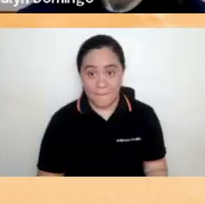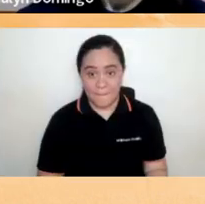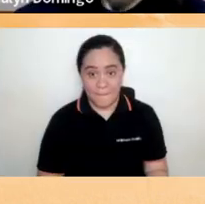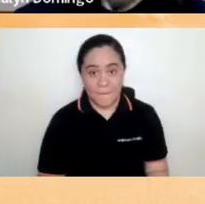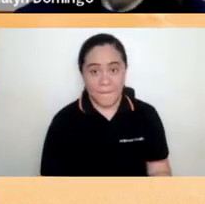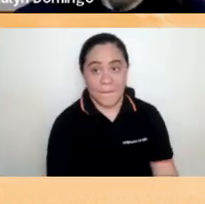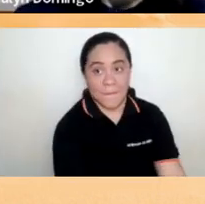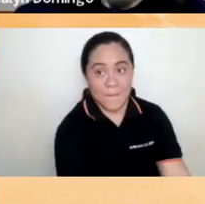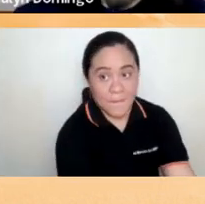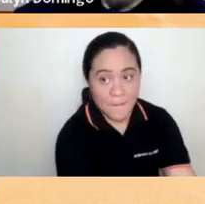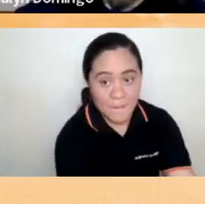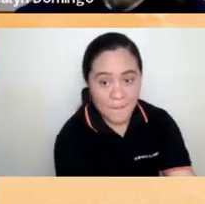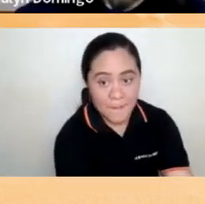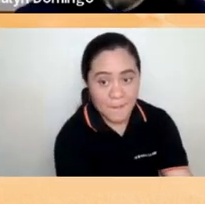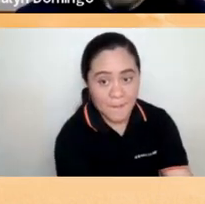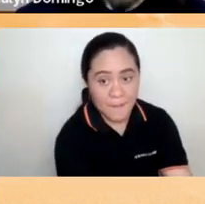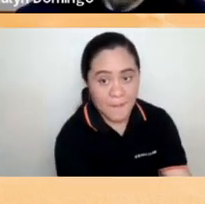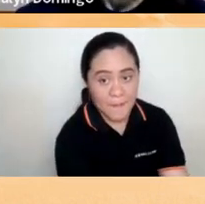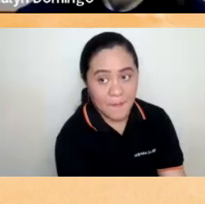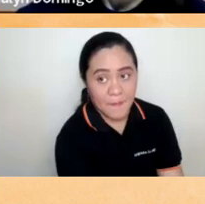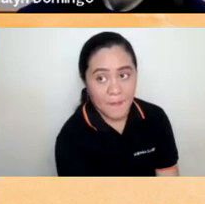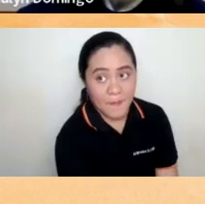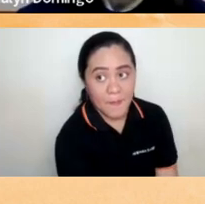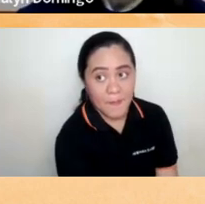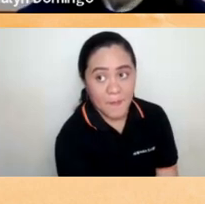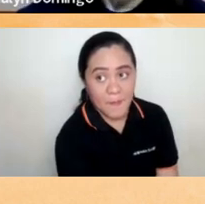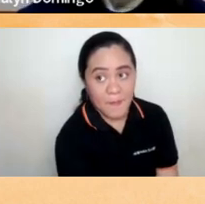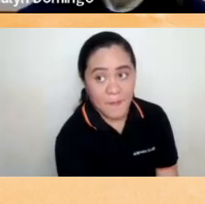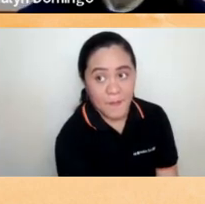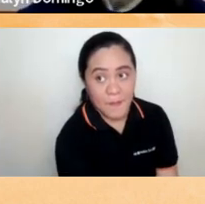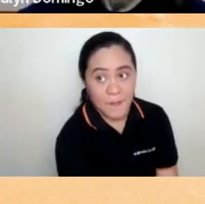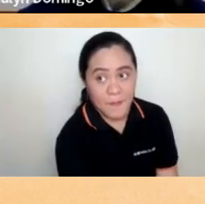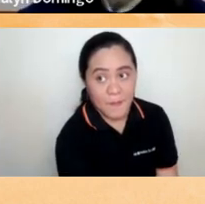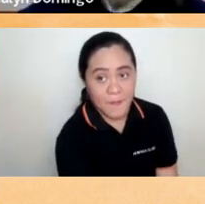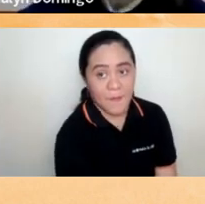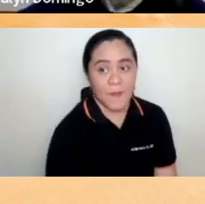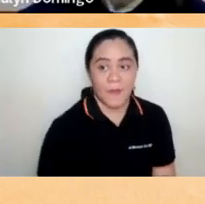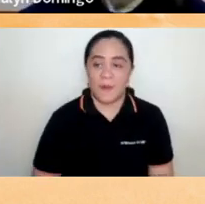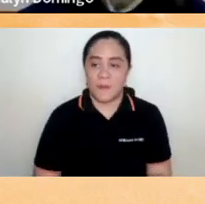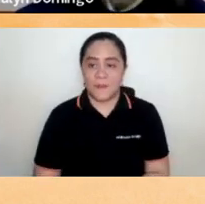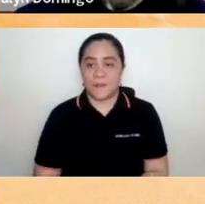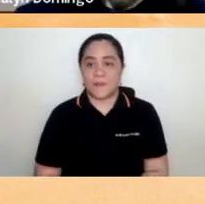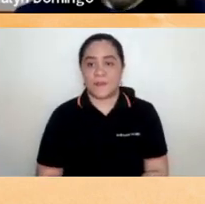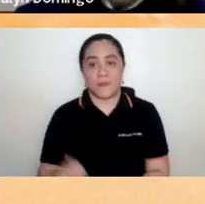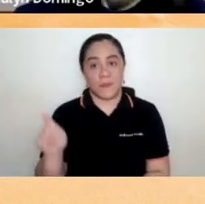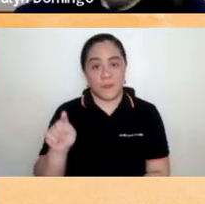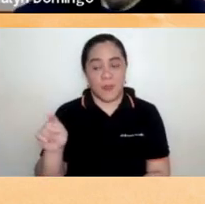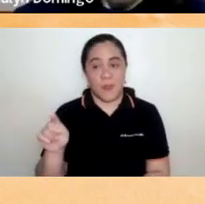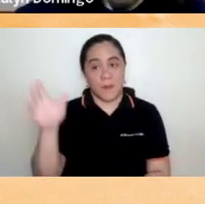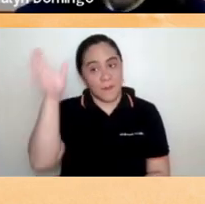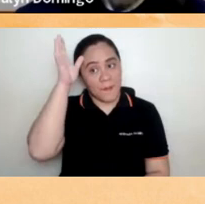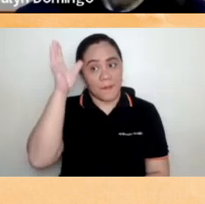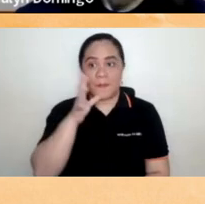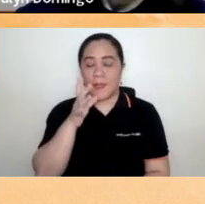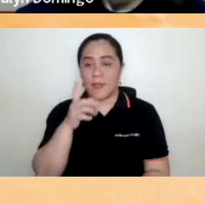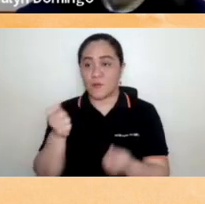support. So, parents and caregivers can also learn to manage their own emotions and behaviors, particularly